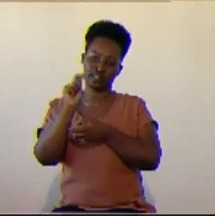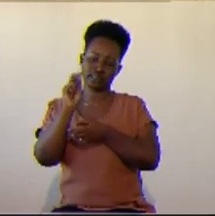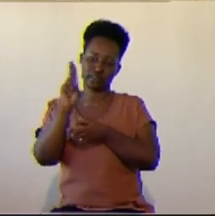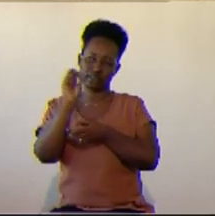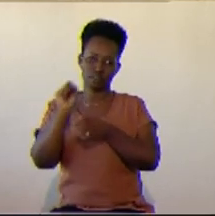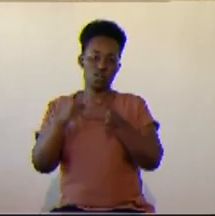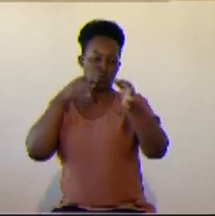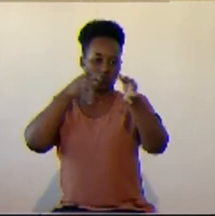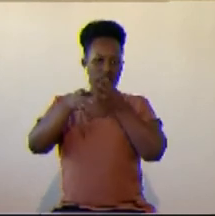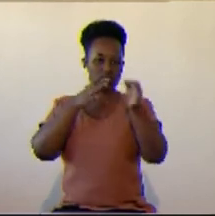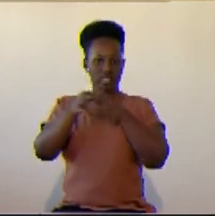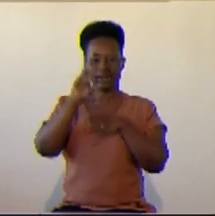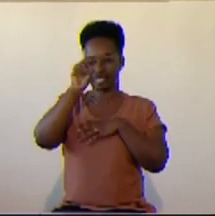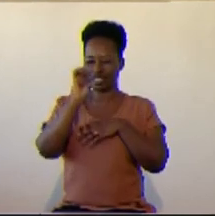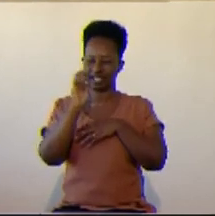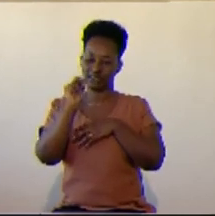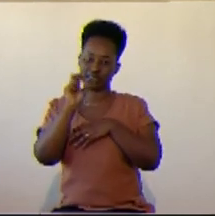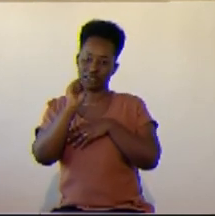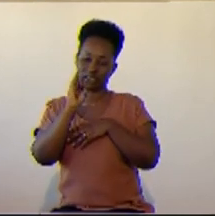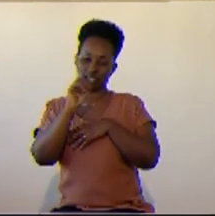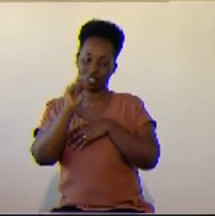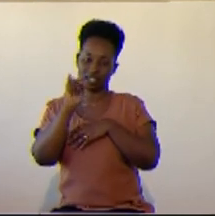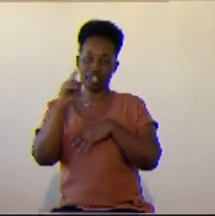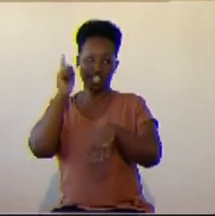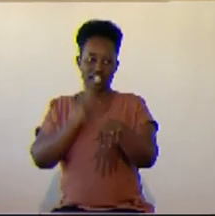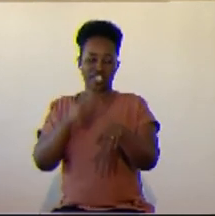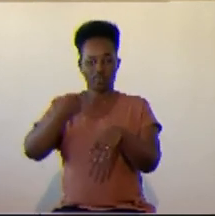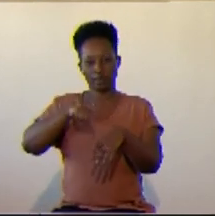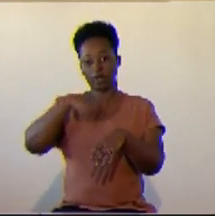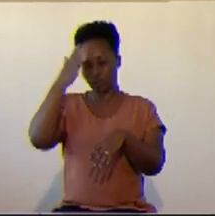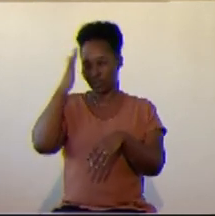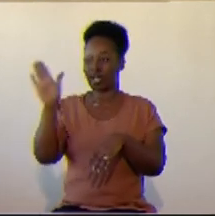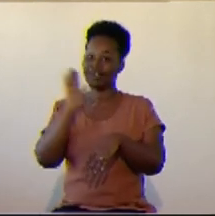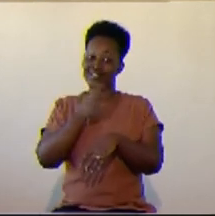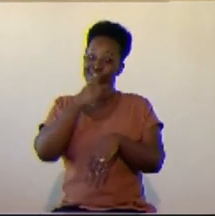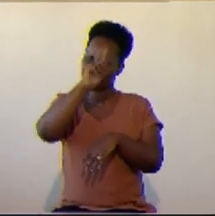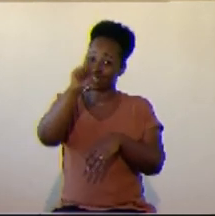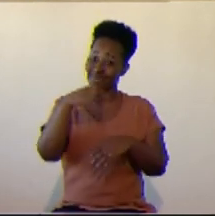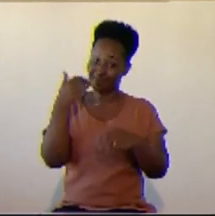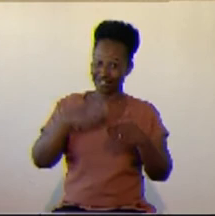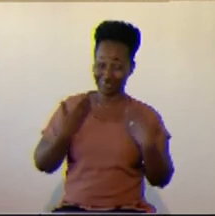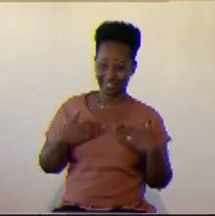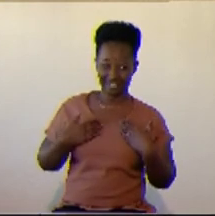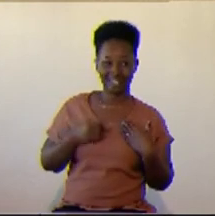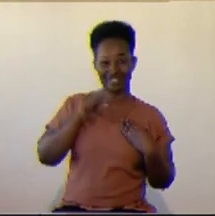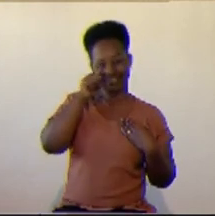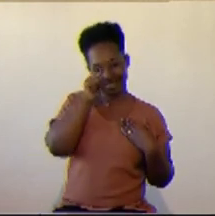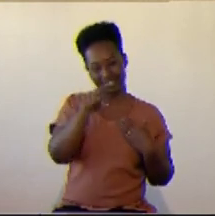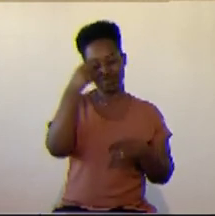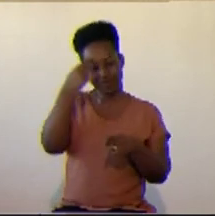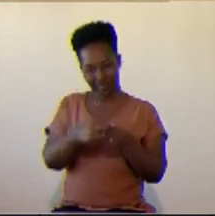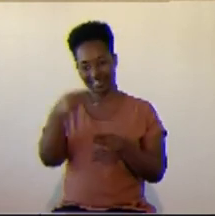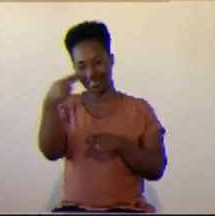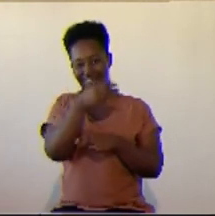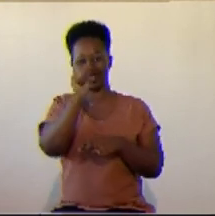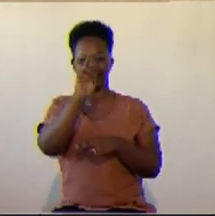the density of a liquid called water. Isn't that quite interesting? That is the Hare's apparatus.